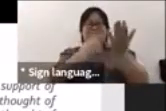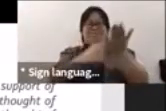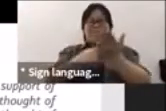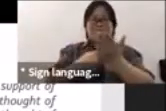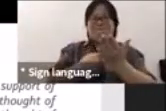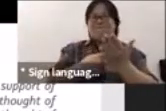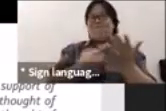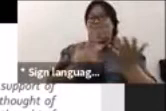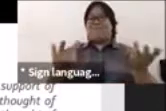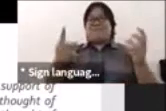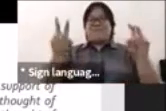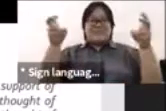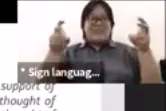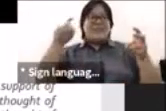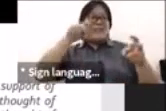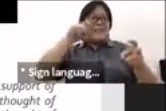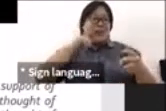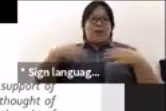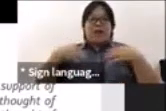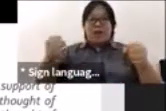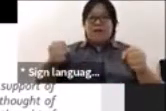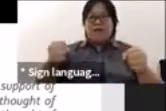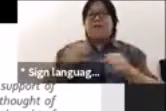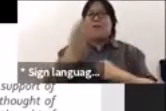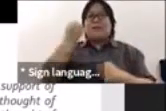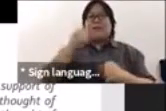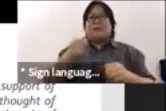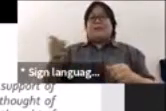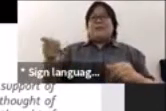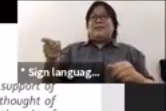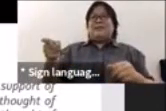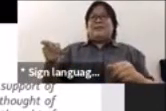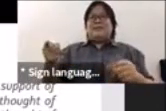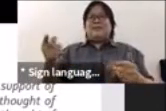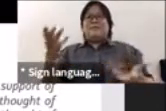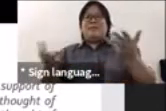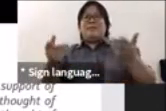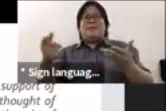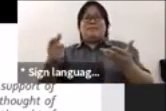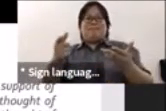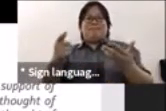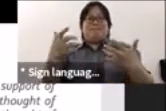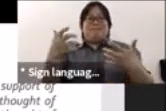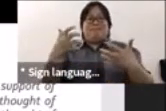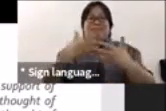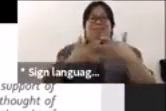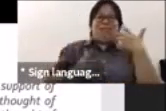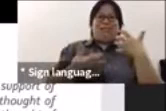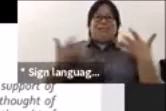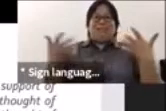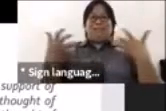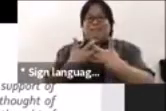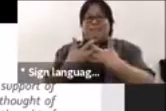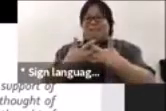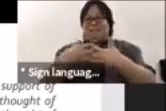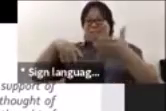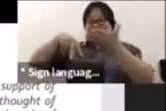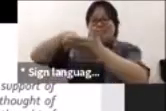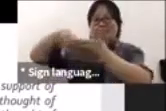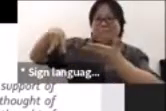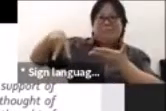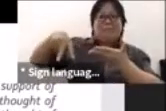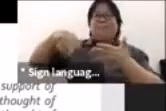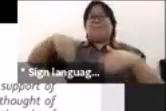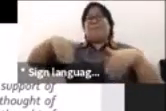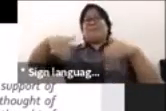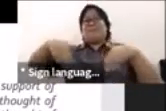this sexual health issues because they haven't come over, I mean, they couldn't cope up with their amputation situation or disability